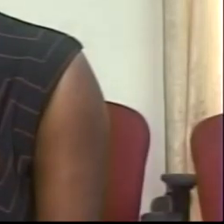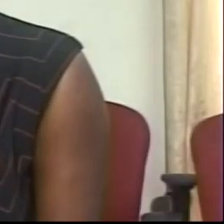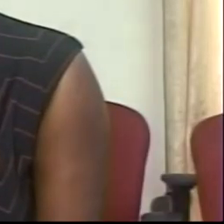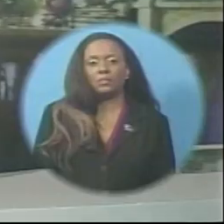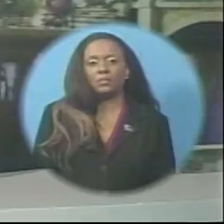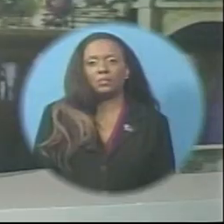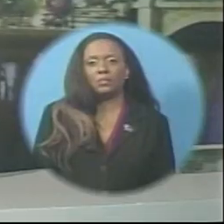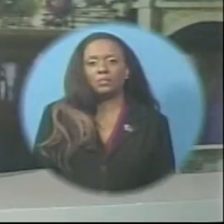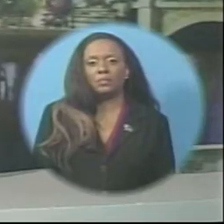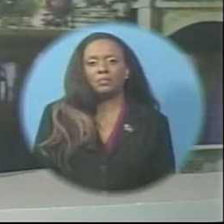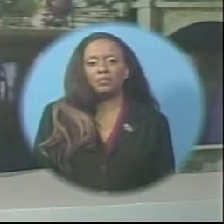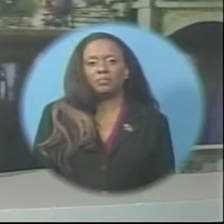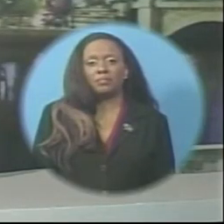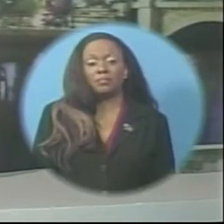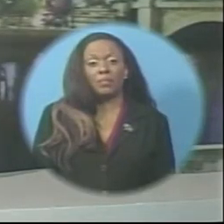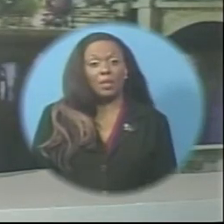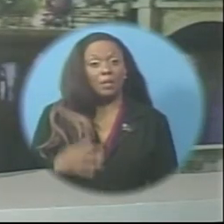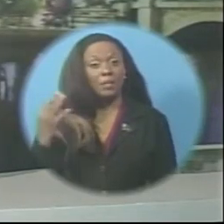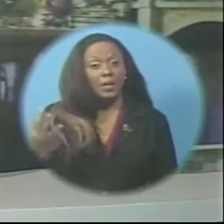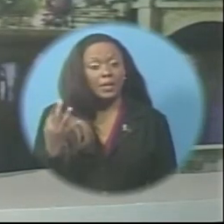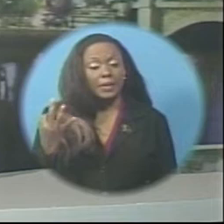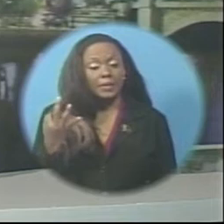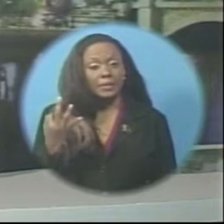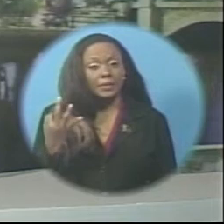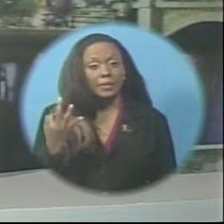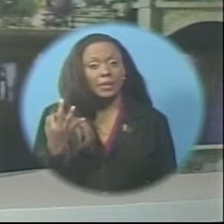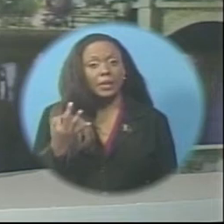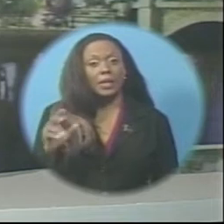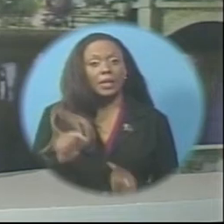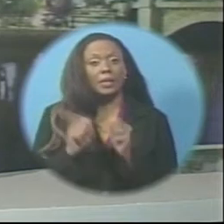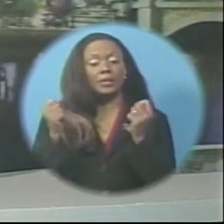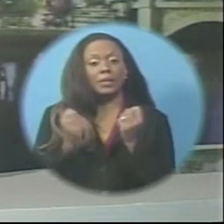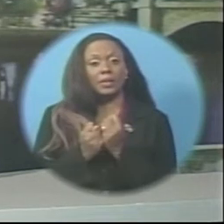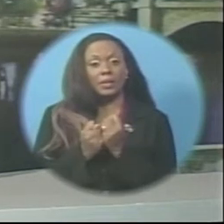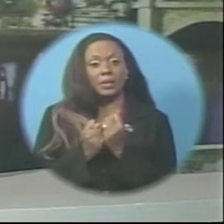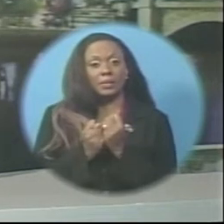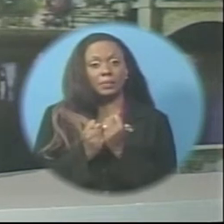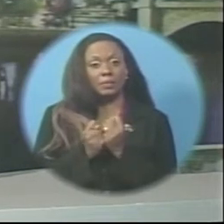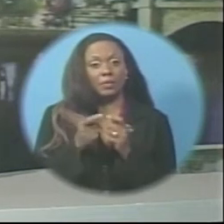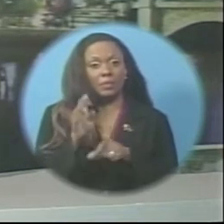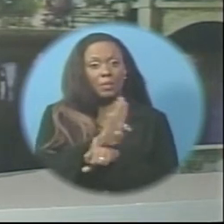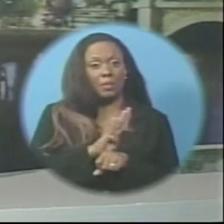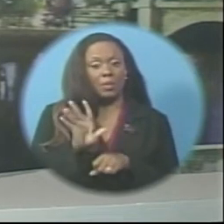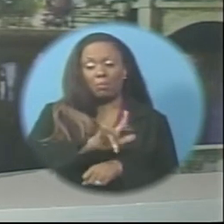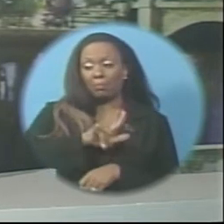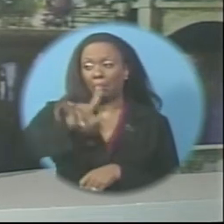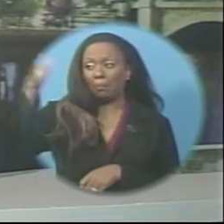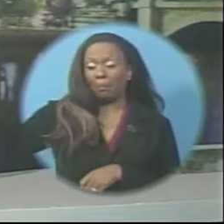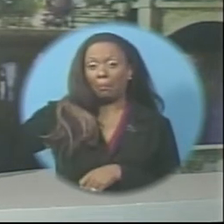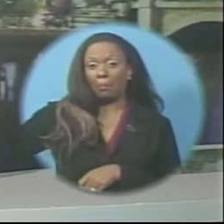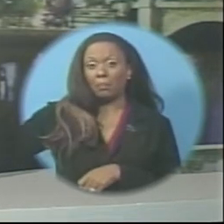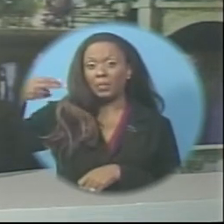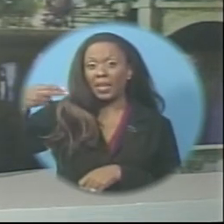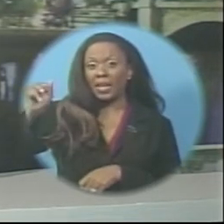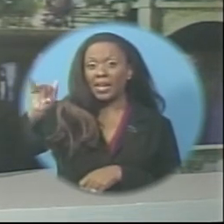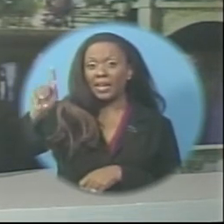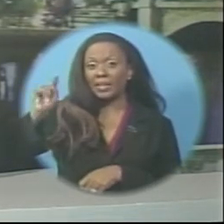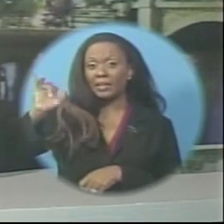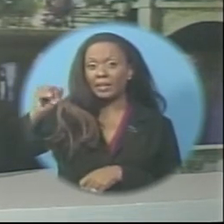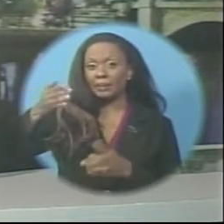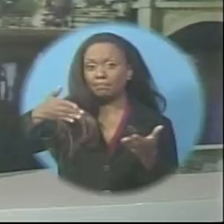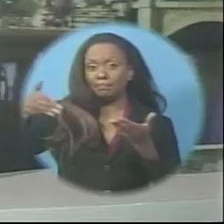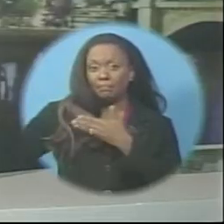ashamed. Come Friday, a team from Barbados will travel to Haiti to deliver the first set of 500 water filters to